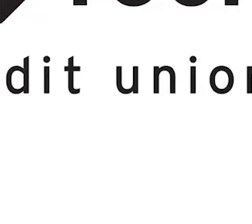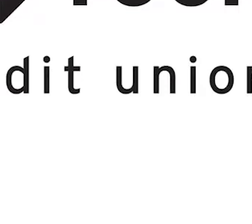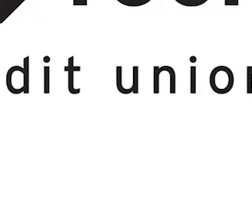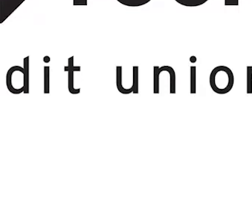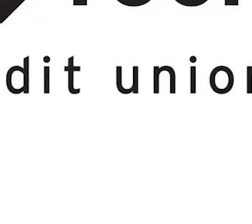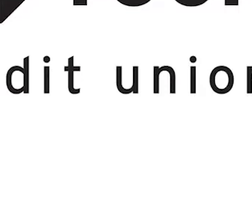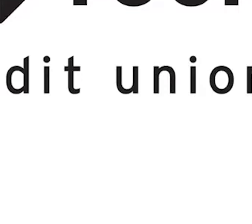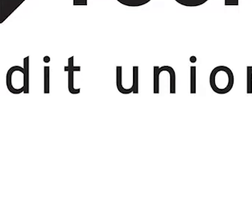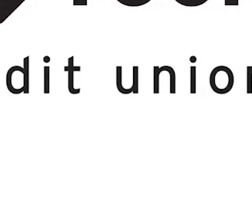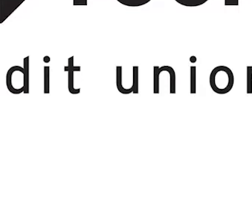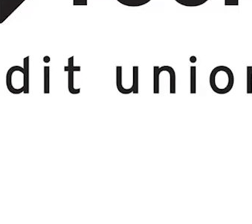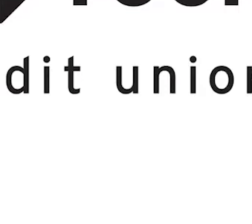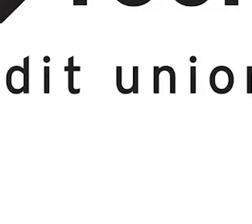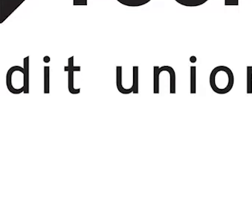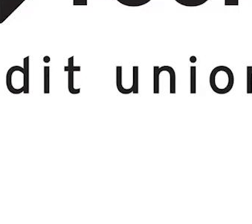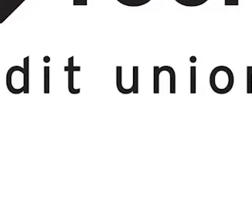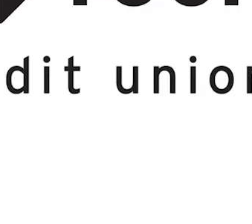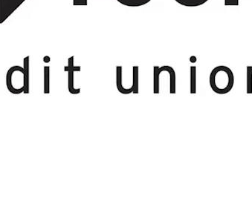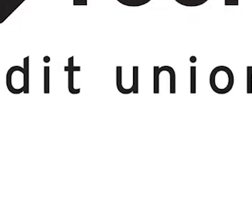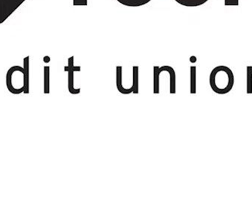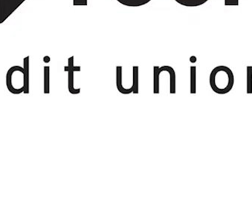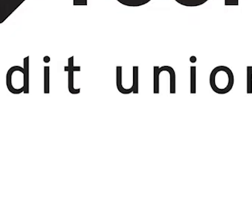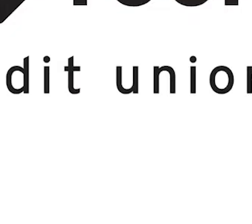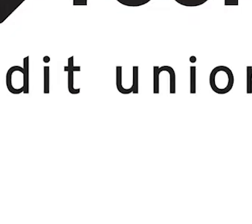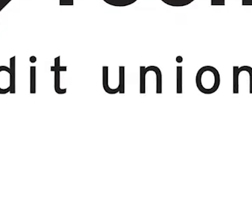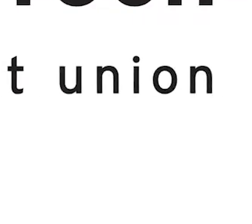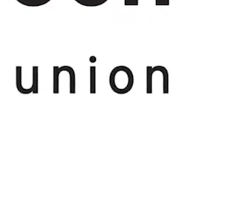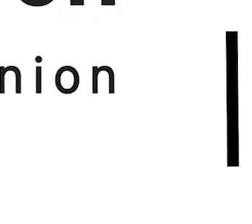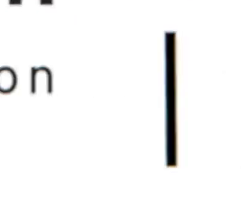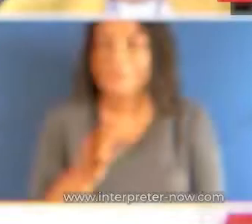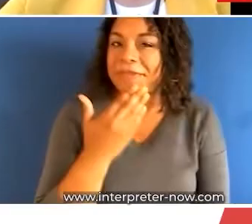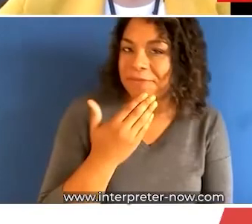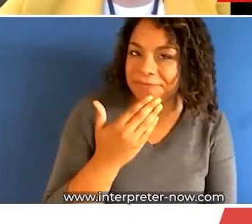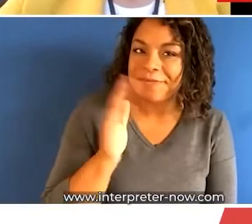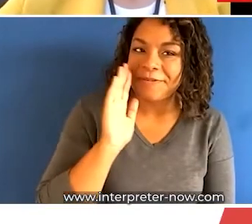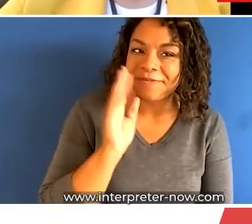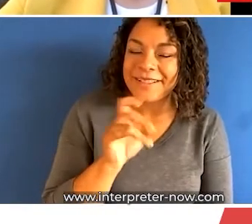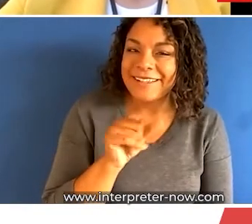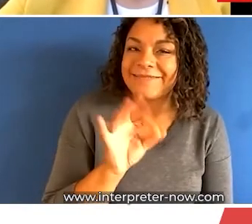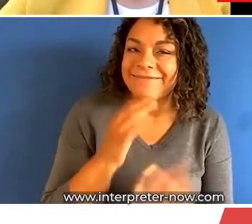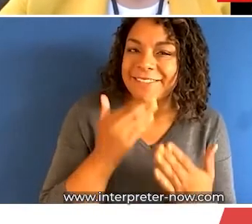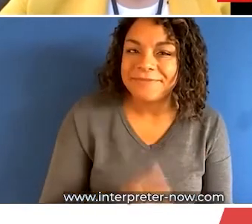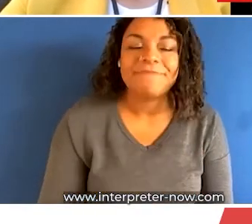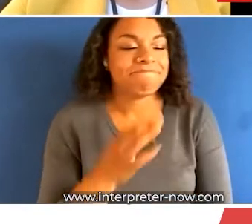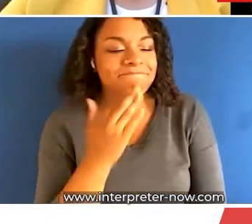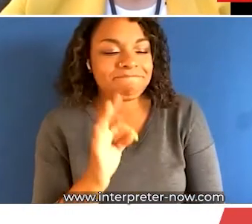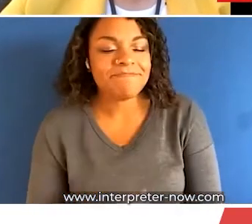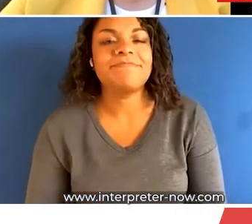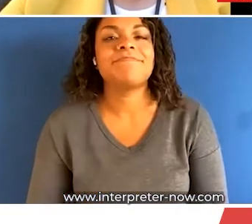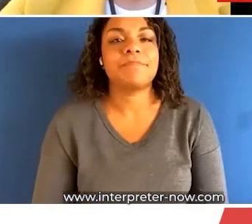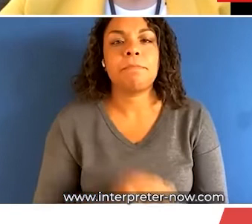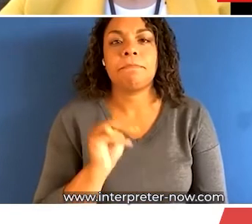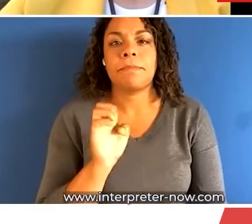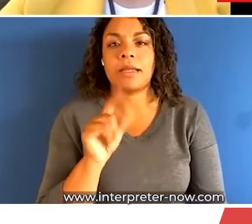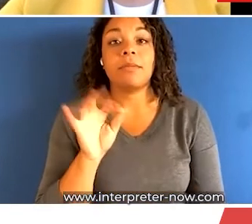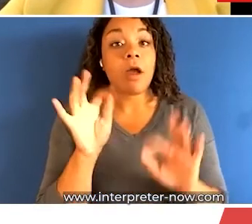next one as well, the live event and podcast. Really appreciate you all. Awesome. So before